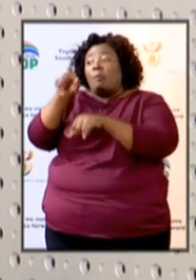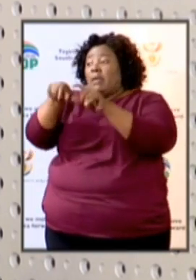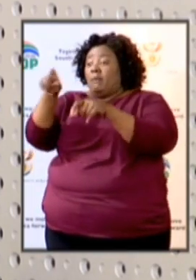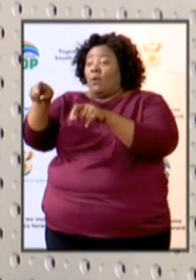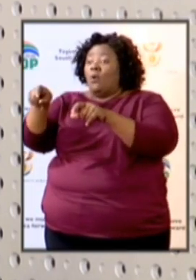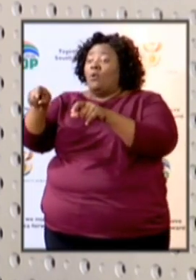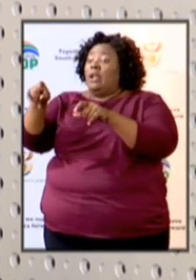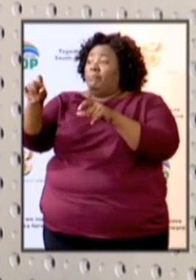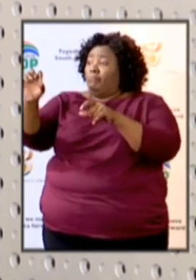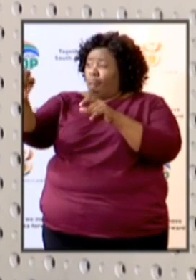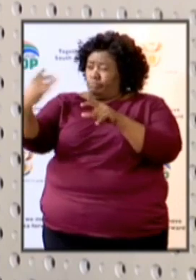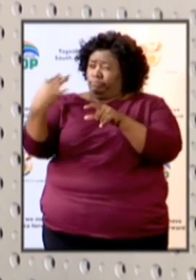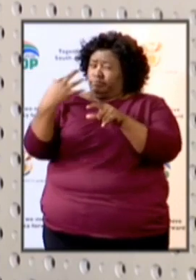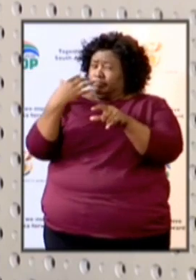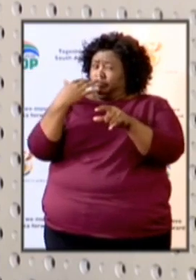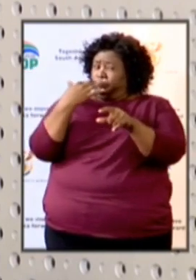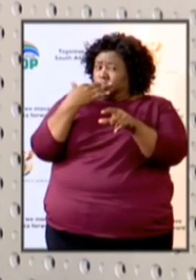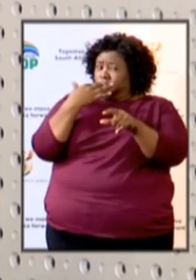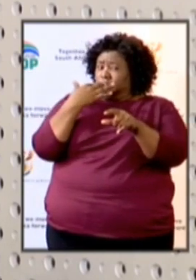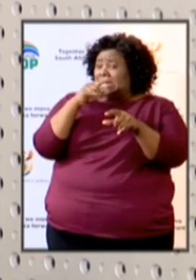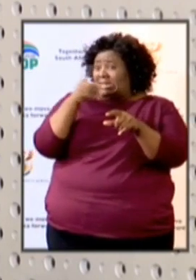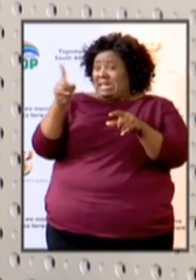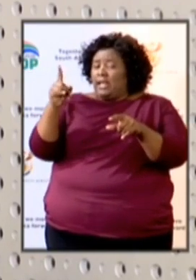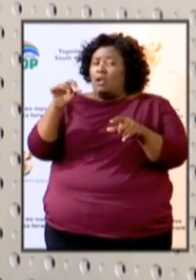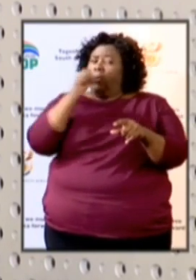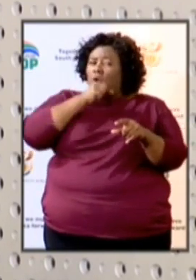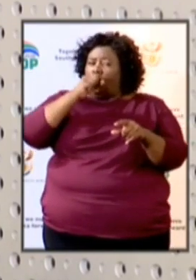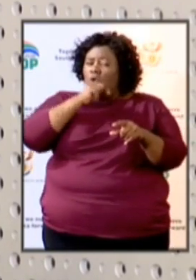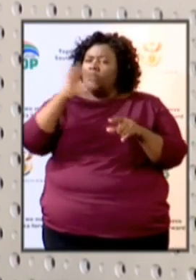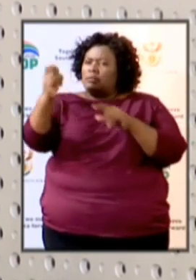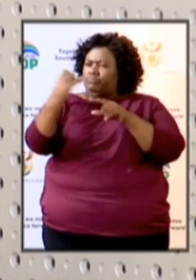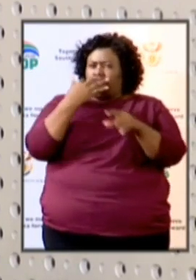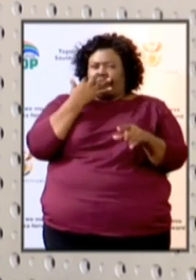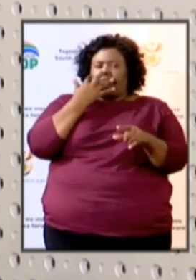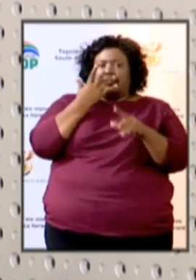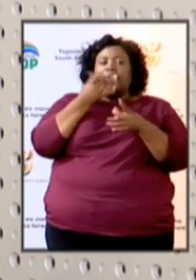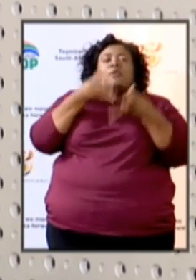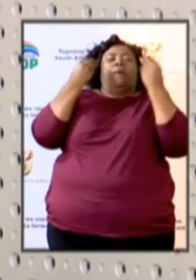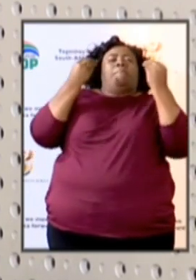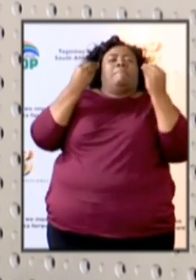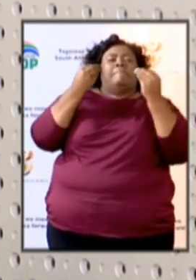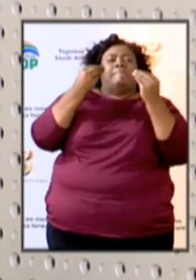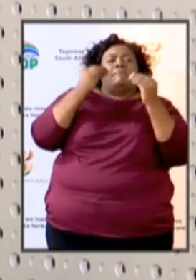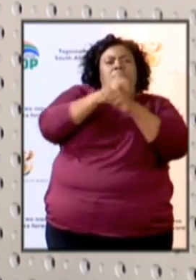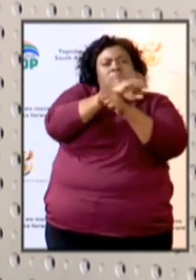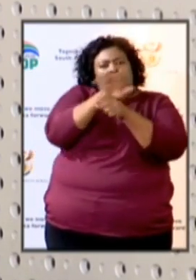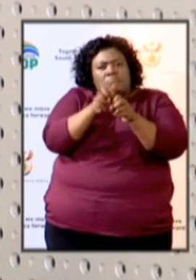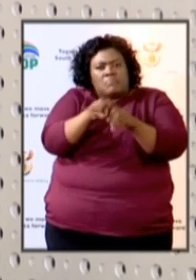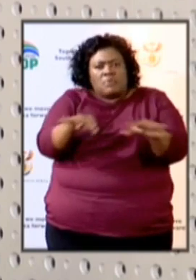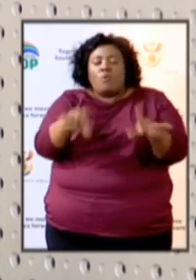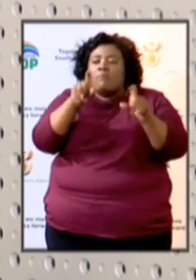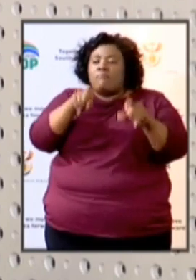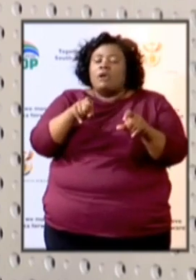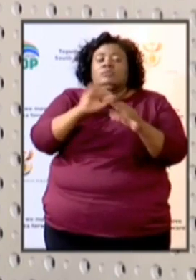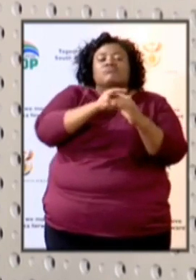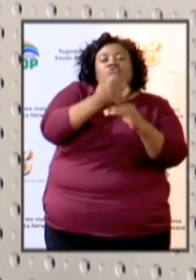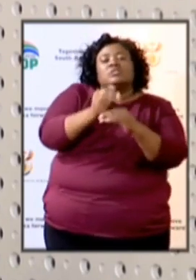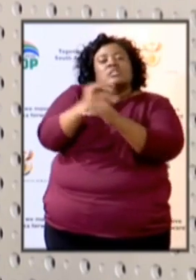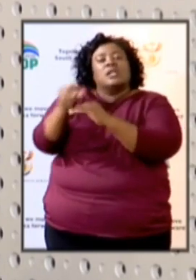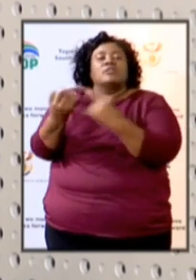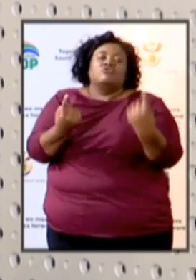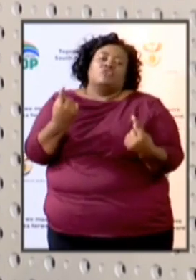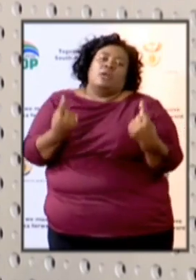bethimula bathimulele kuwena siyavikelana Goba le sifo, sisho